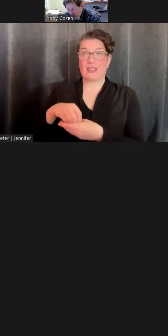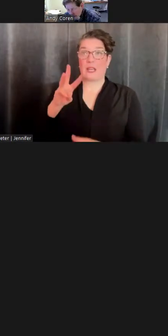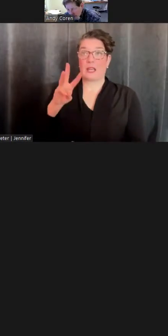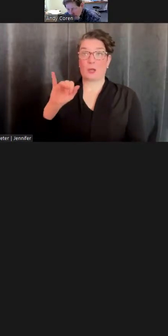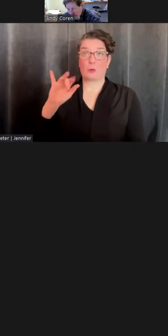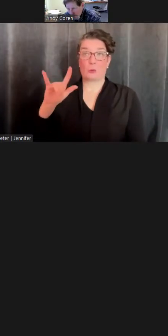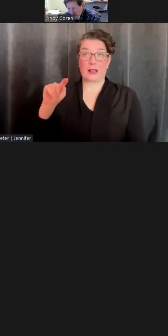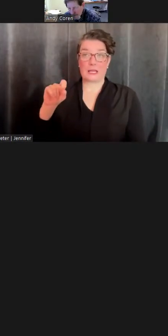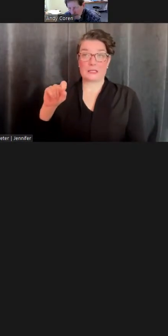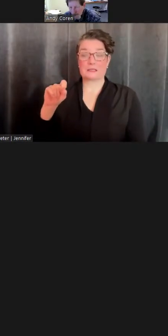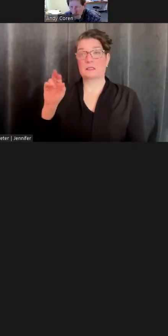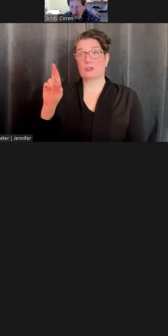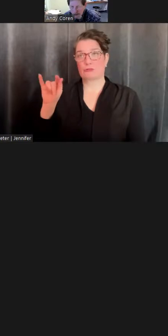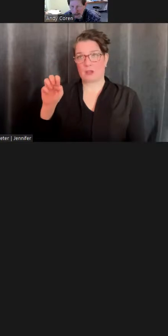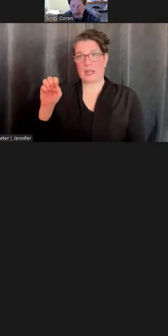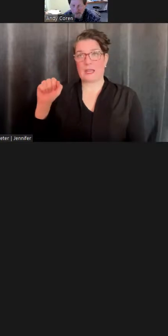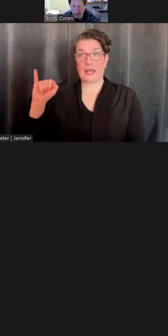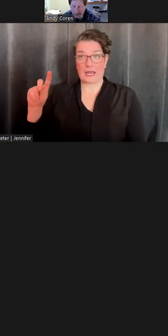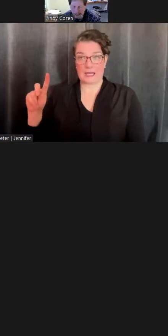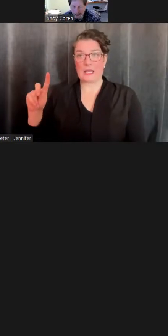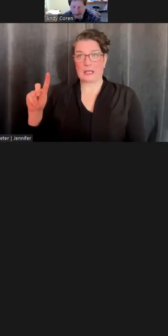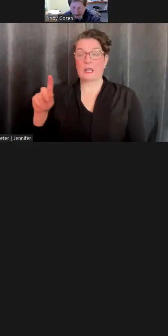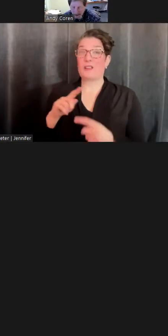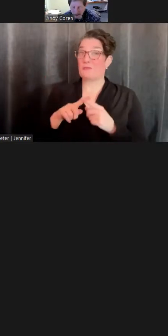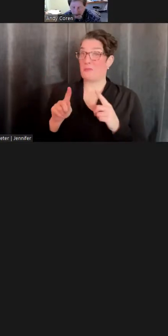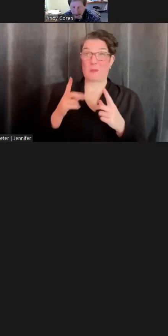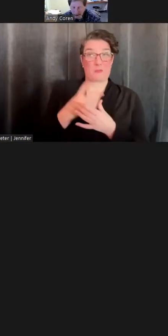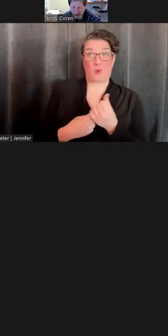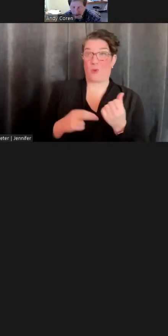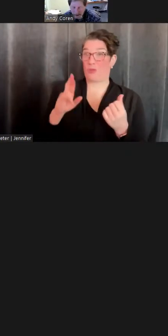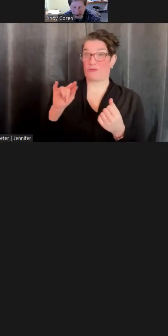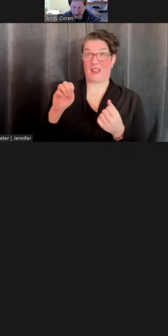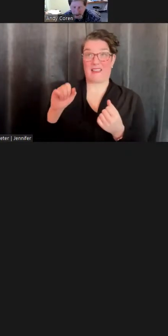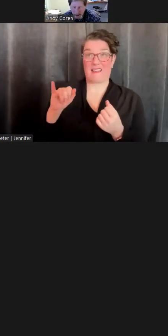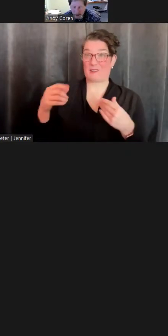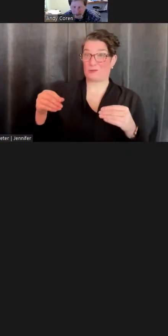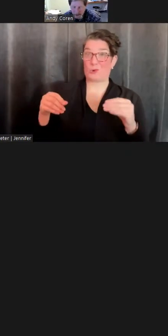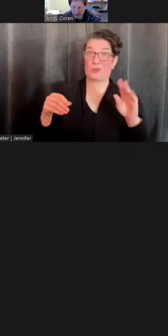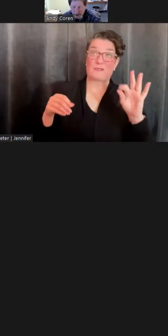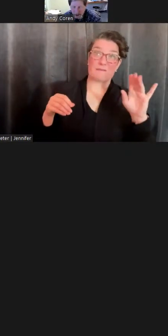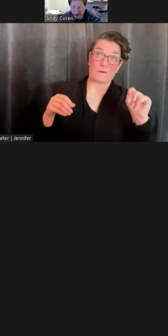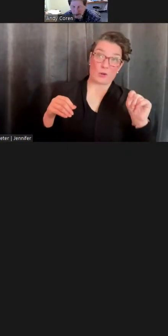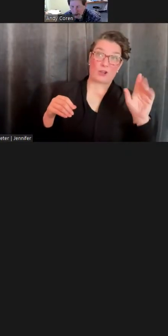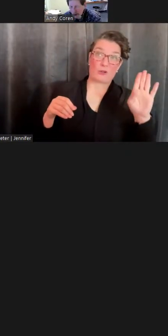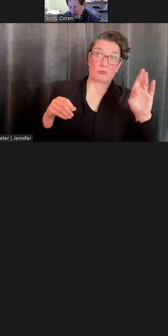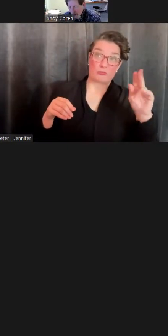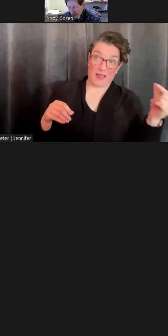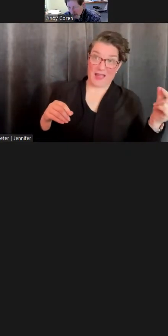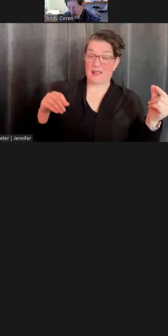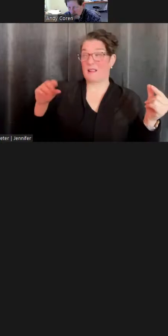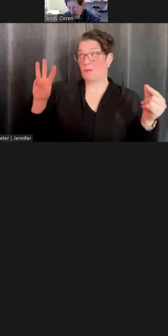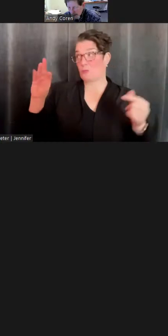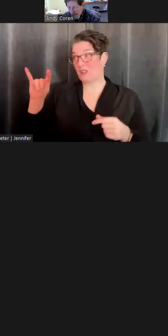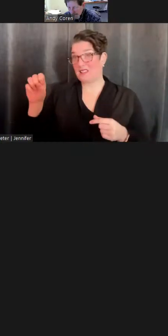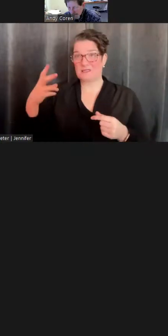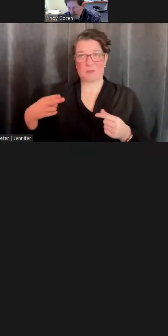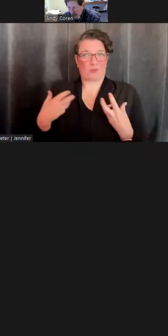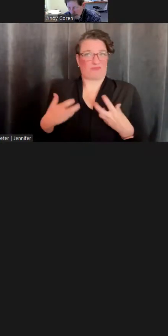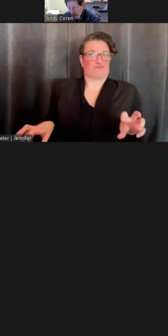Rite Aid in Willits or Fort Bragg want to have that yet. I think they have some internal